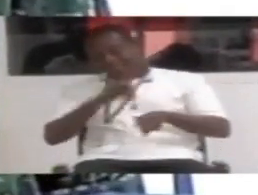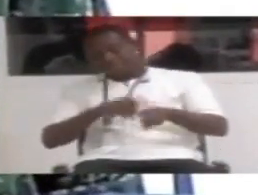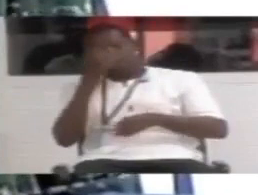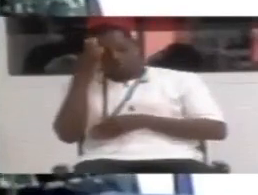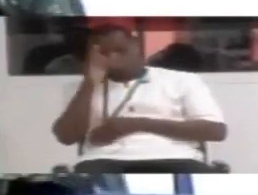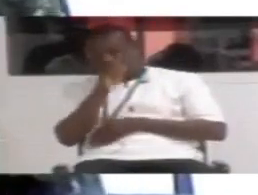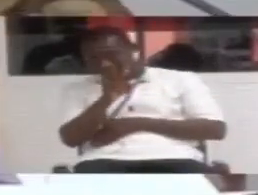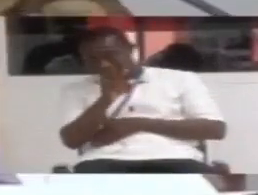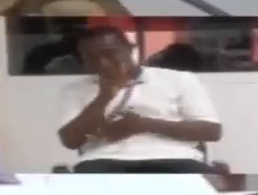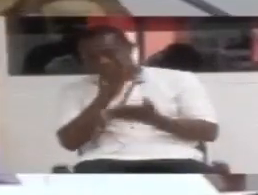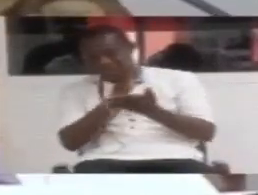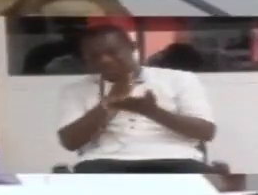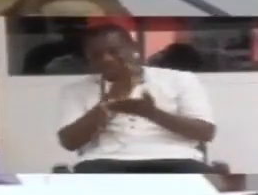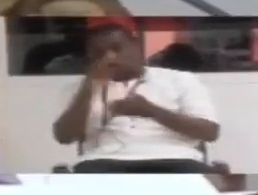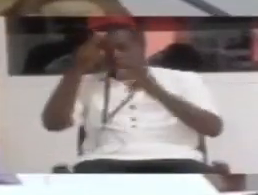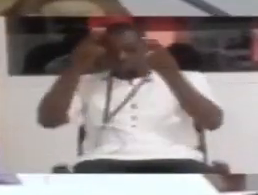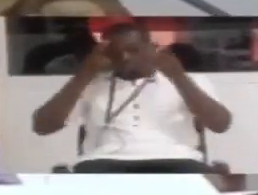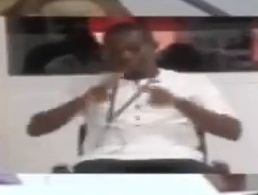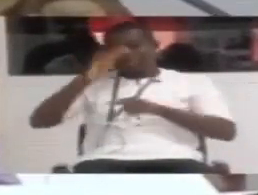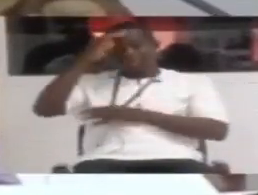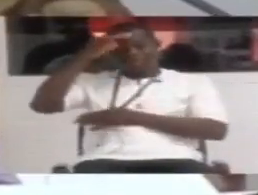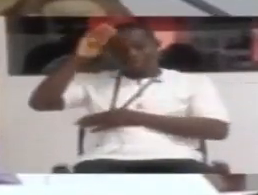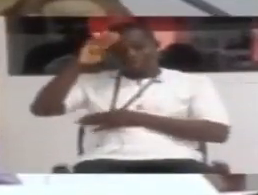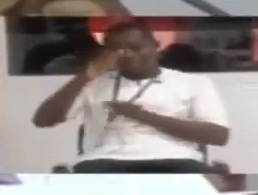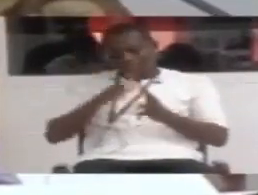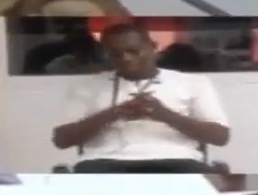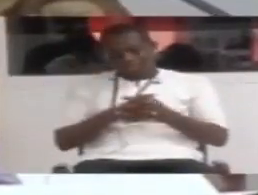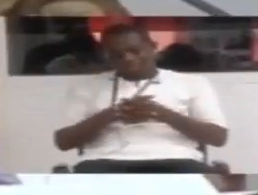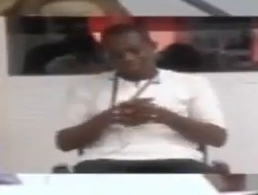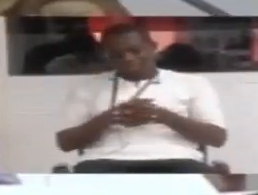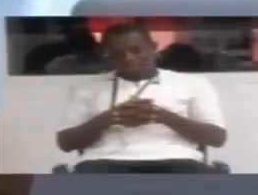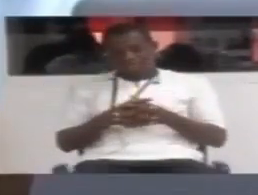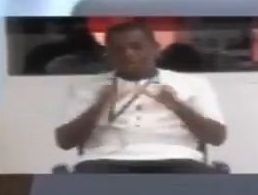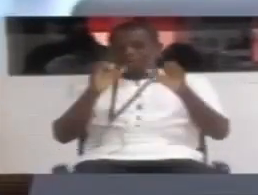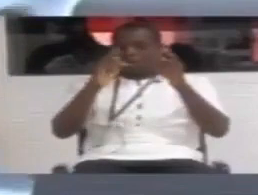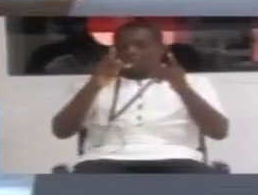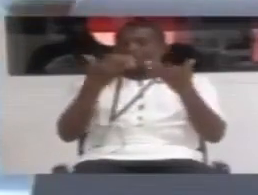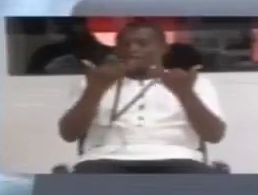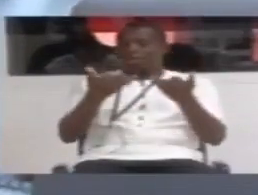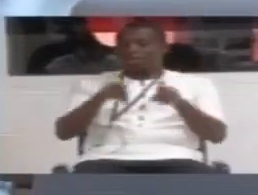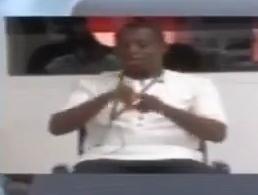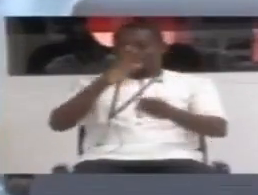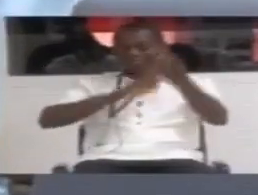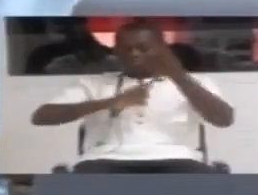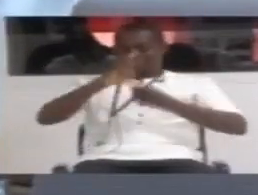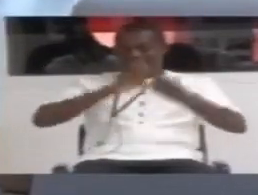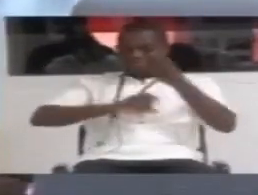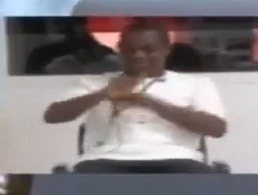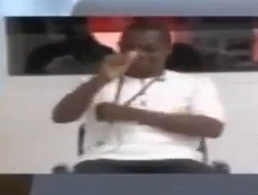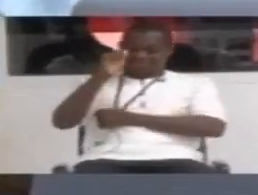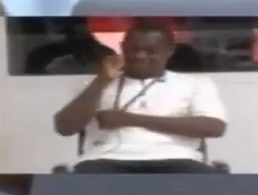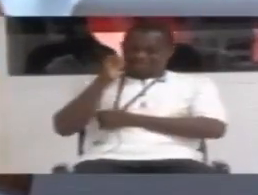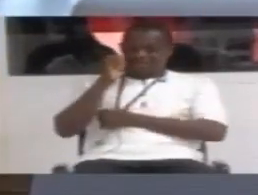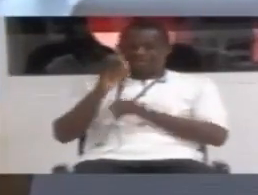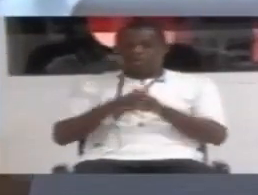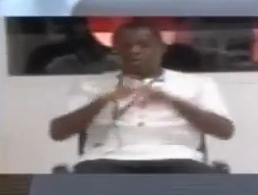moy justice minister bi. That was how I got to know that this was the justice minister. Okay, now let's go back to